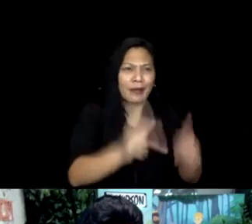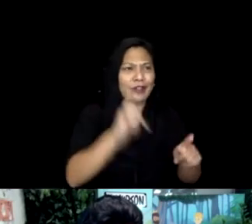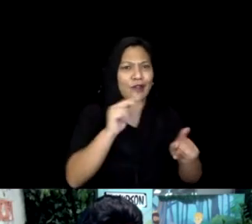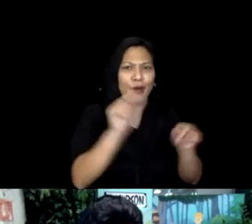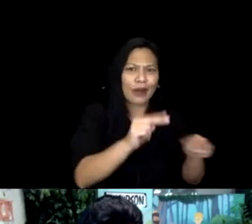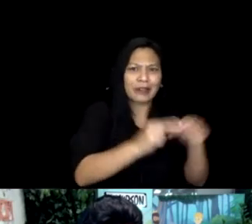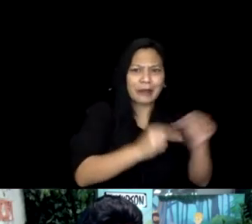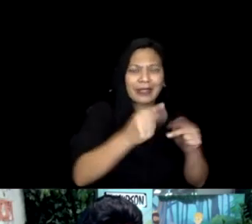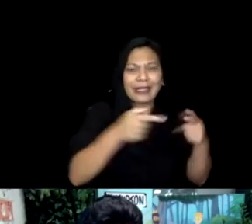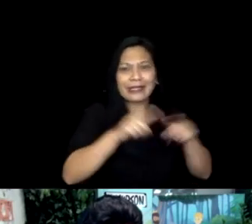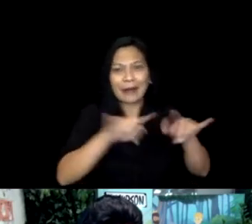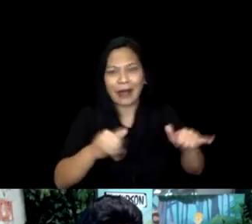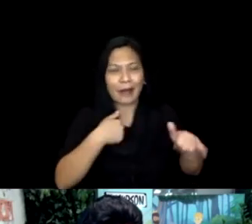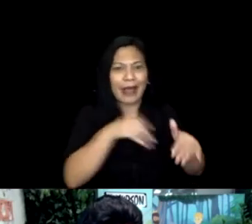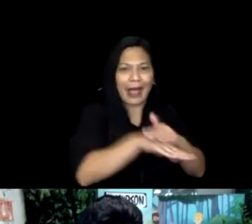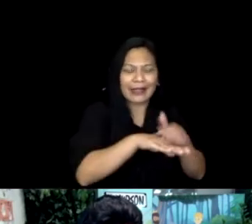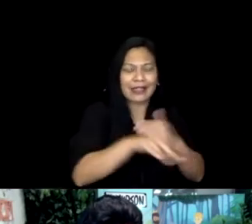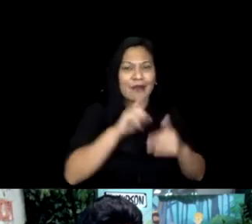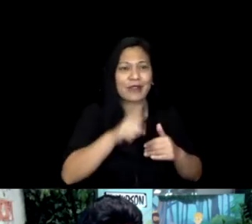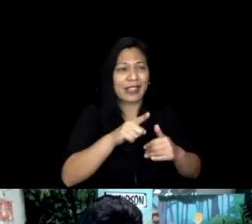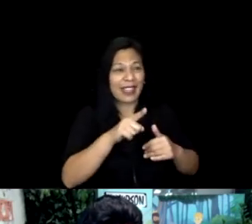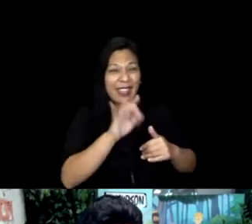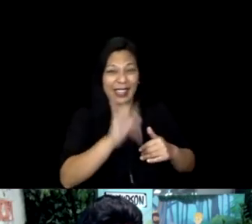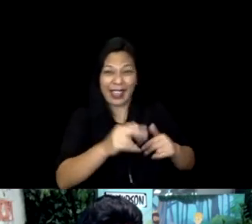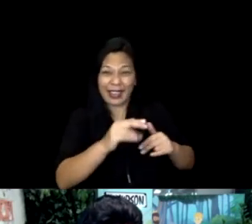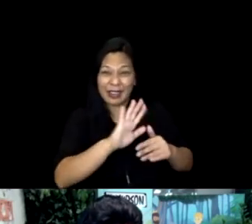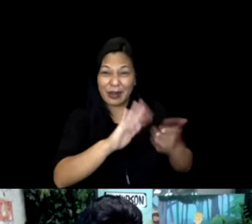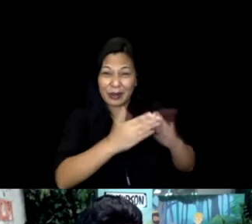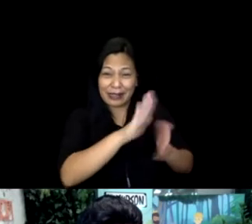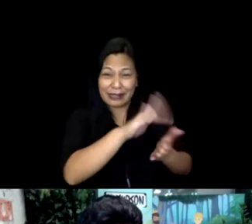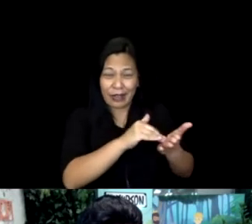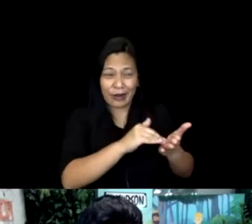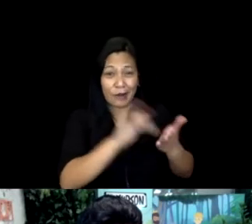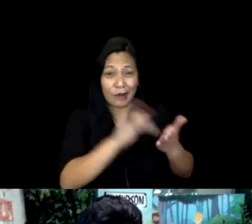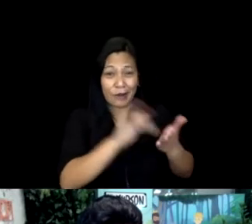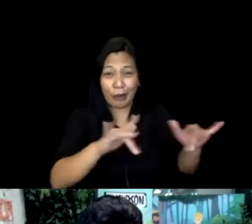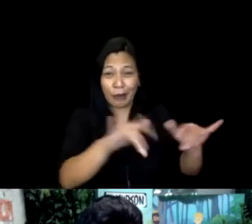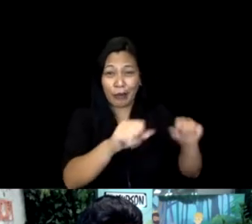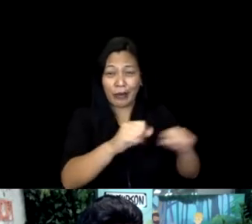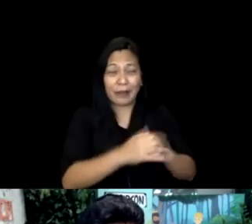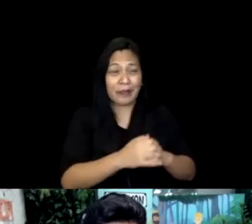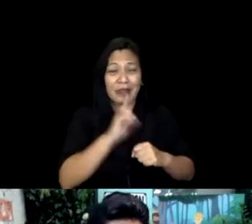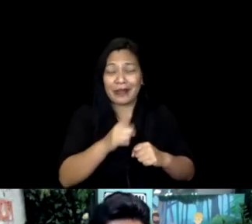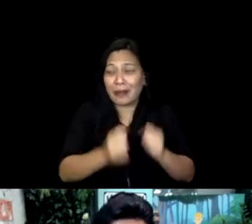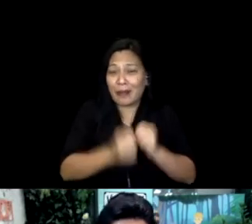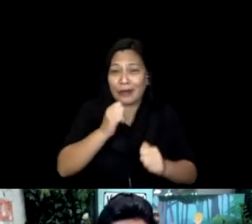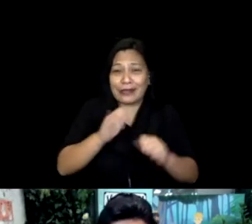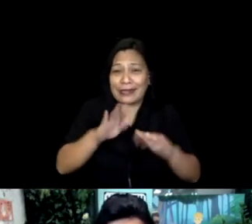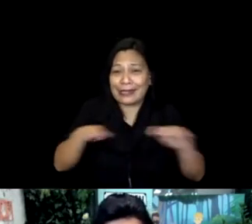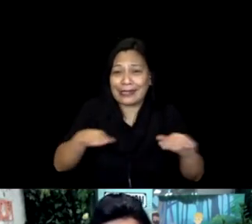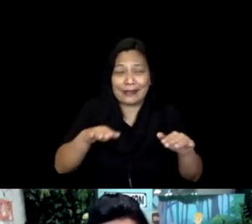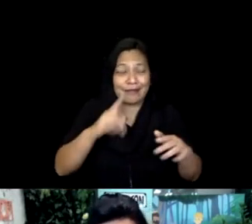very kind of devastating to see how bare it is. You know, like most of the kids kind of leave, you know, by 6,